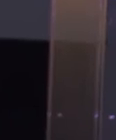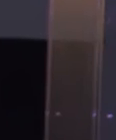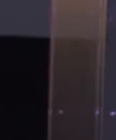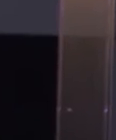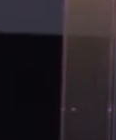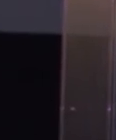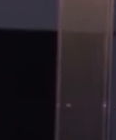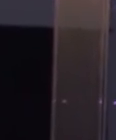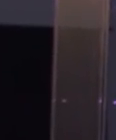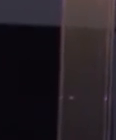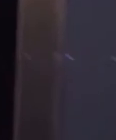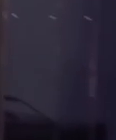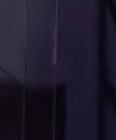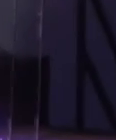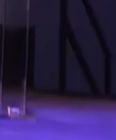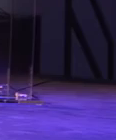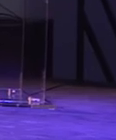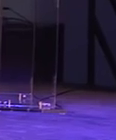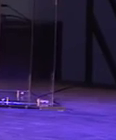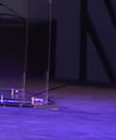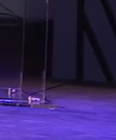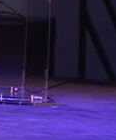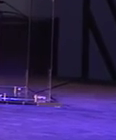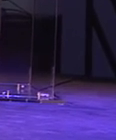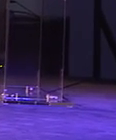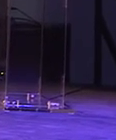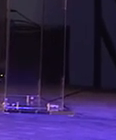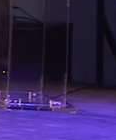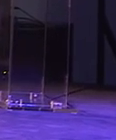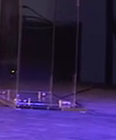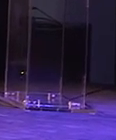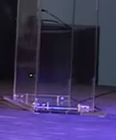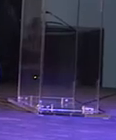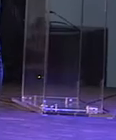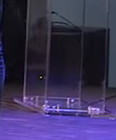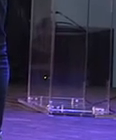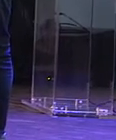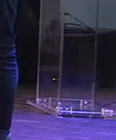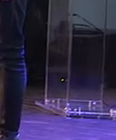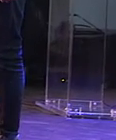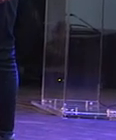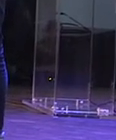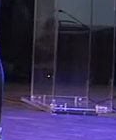way of framing VR. I actually prefer to see it like